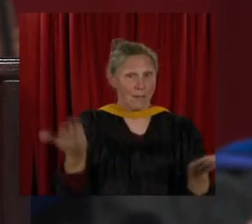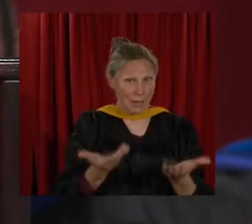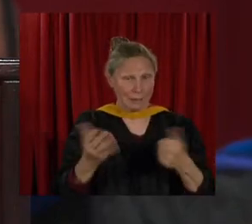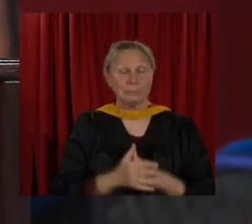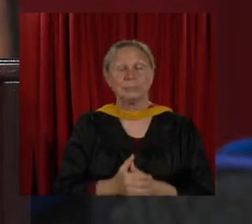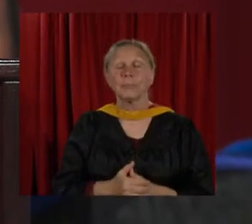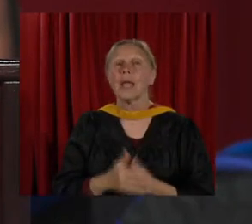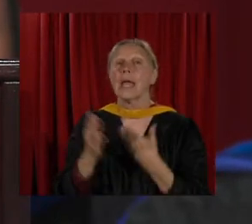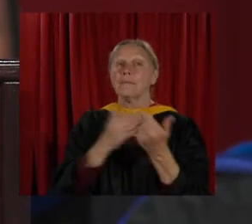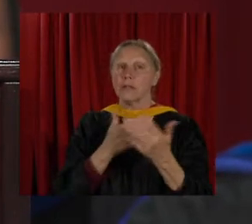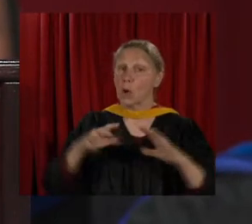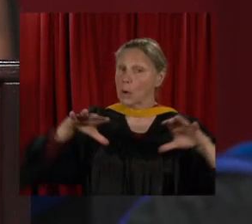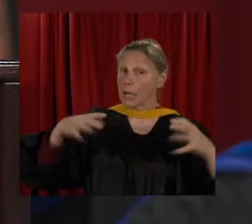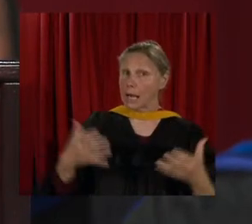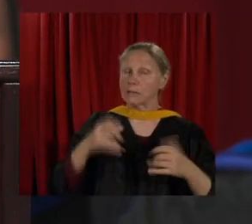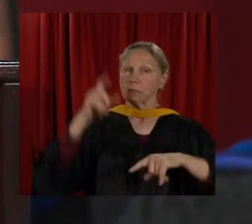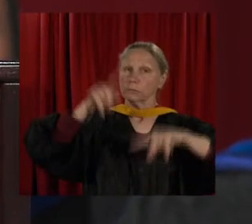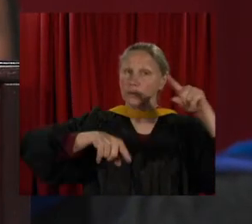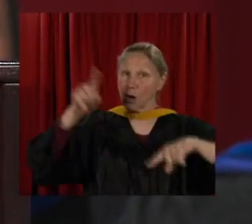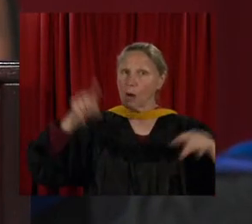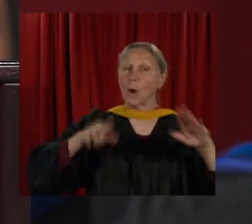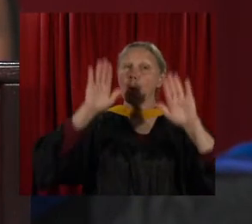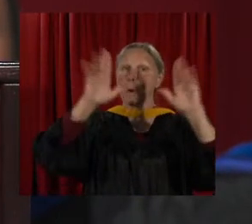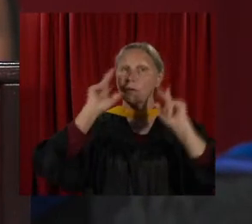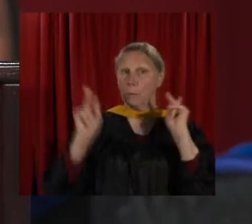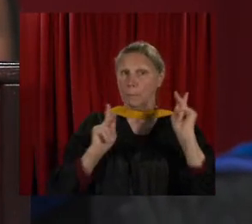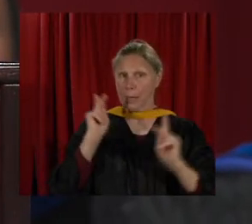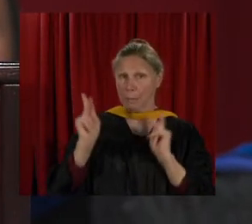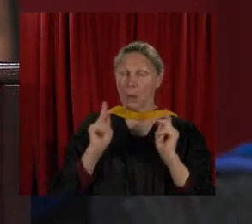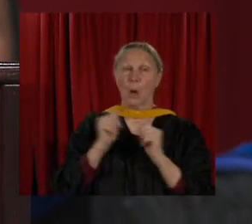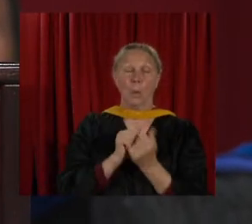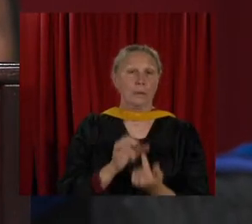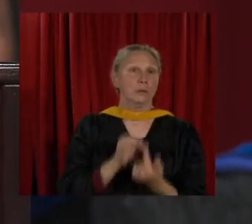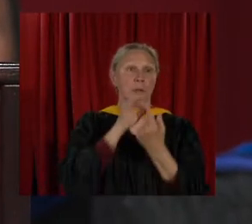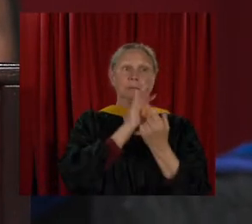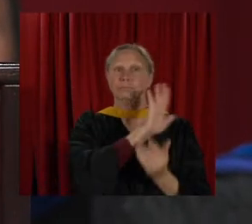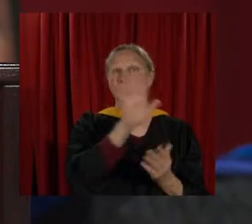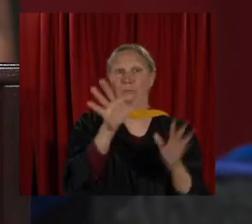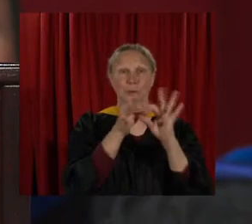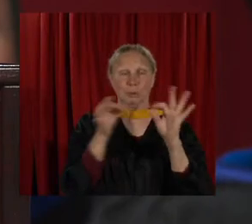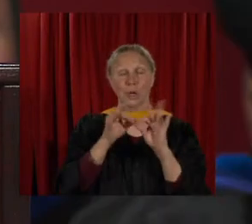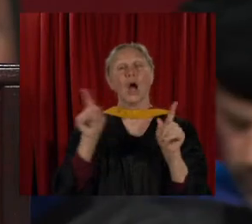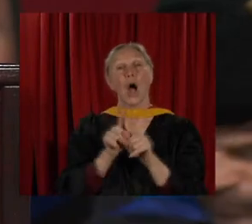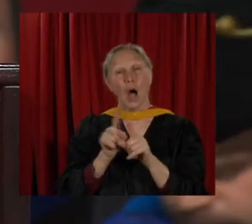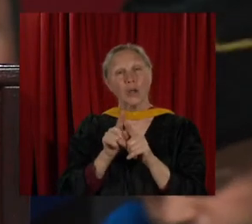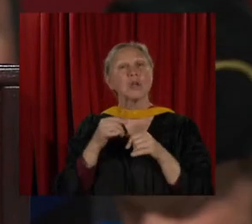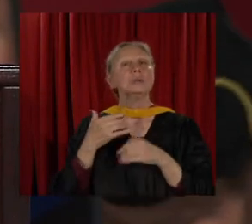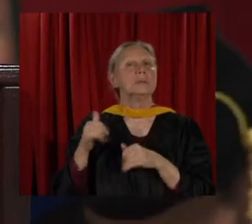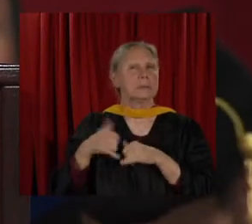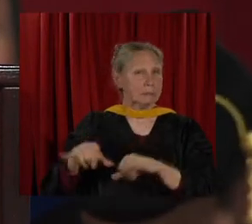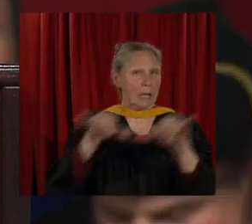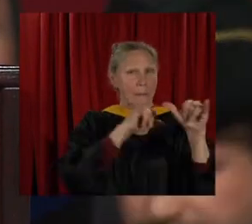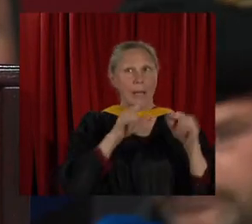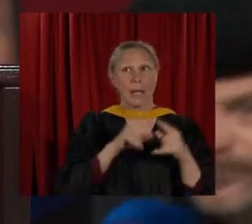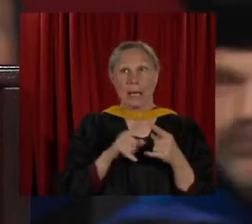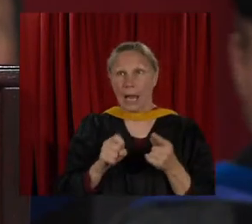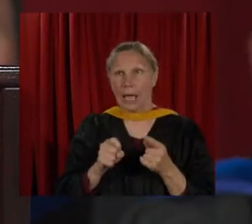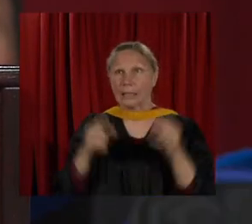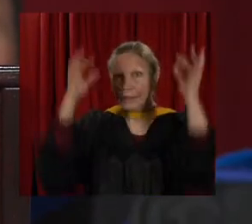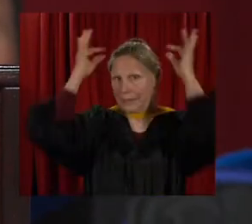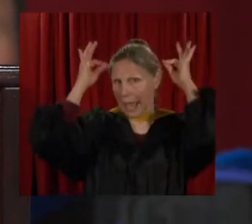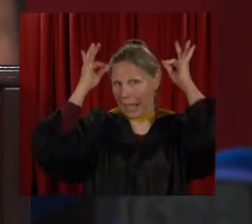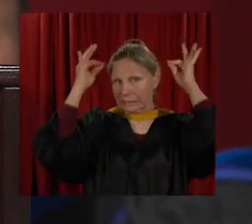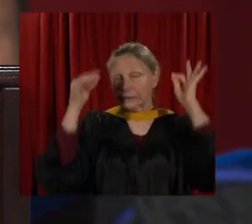though we are a class of diverse and wonderful individuals with unique stories, we also share a few things, like these silly little